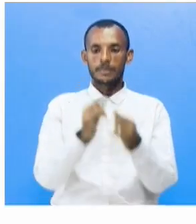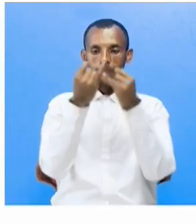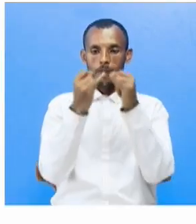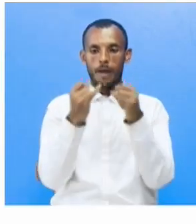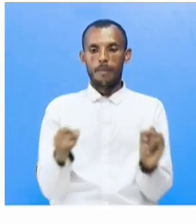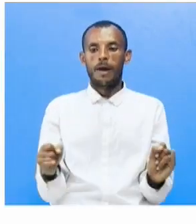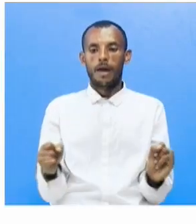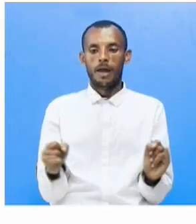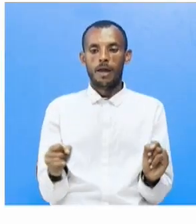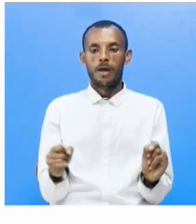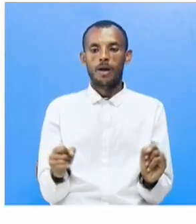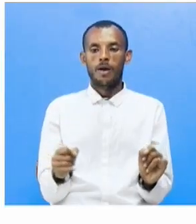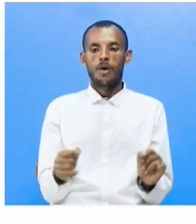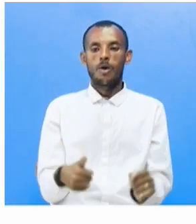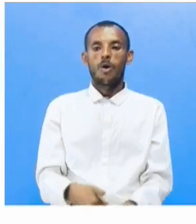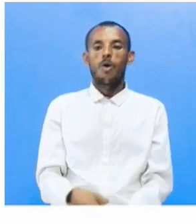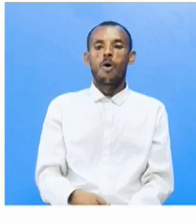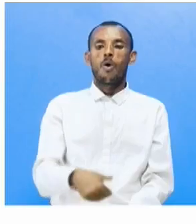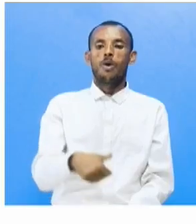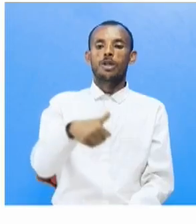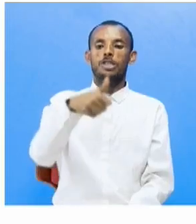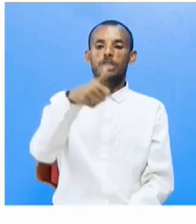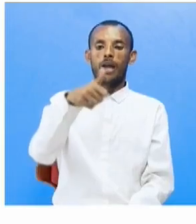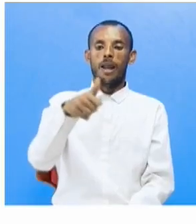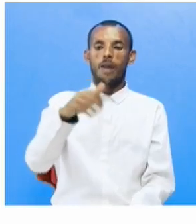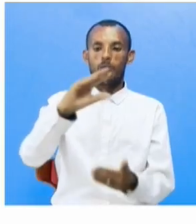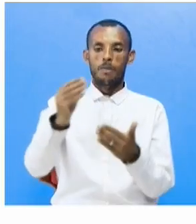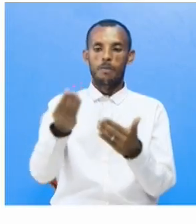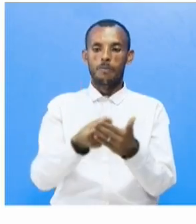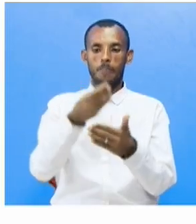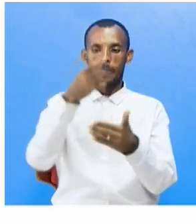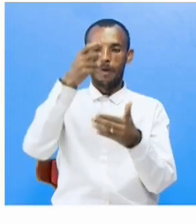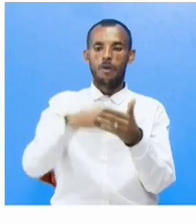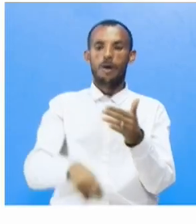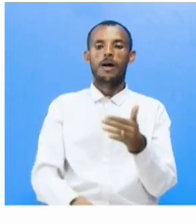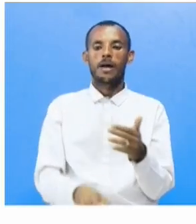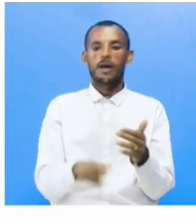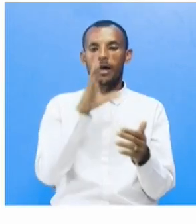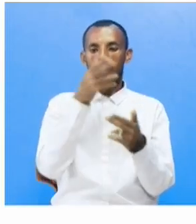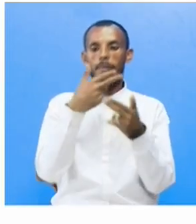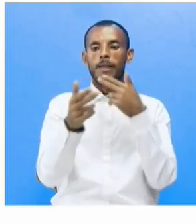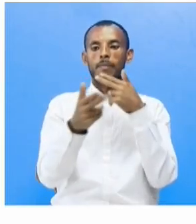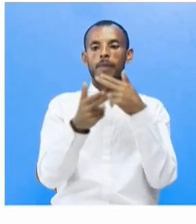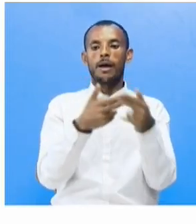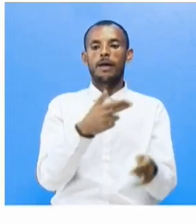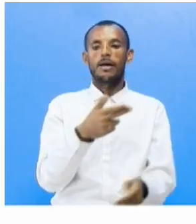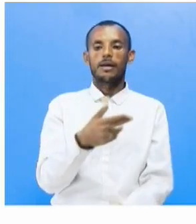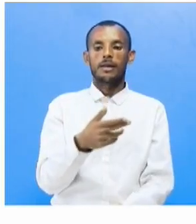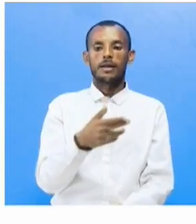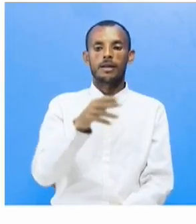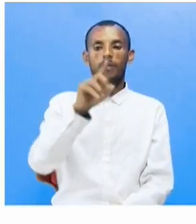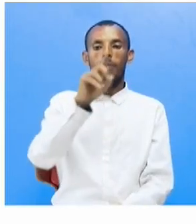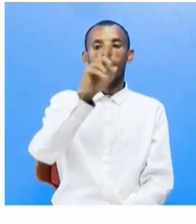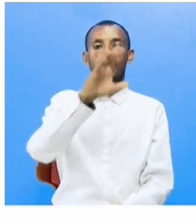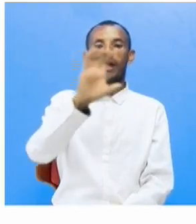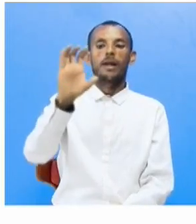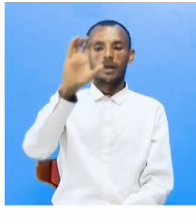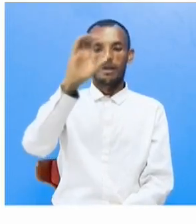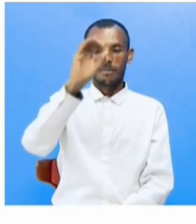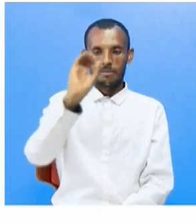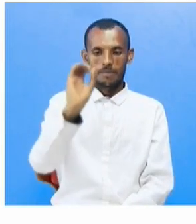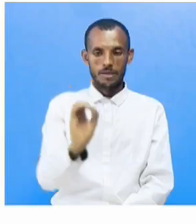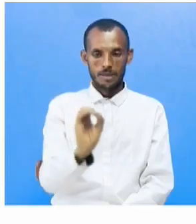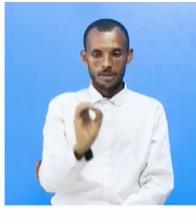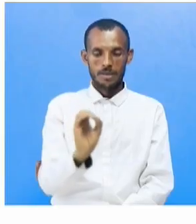divided by the cost price, and then you multiply this by 100% to convert